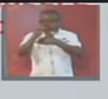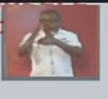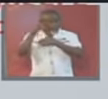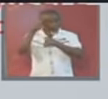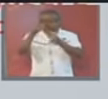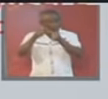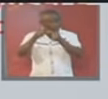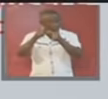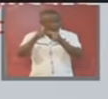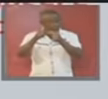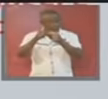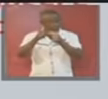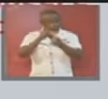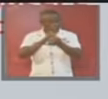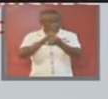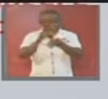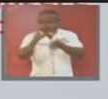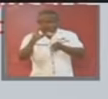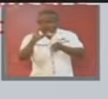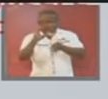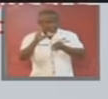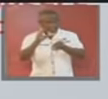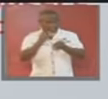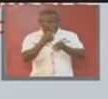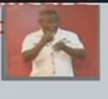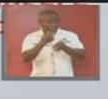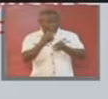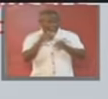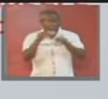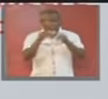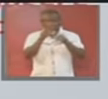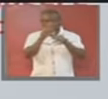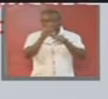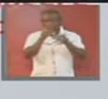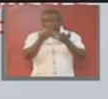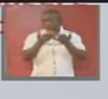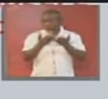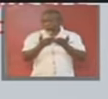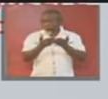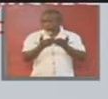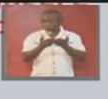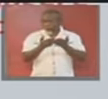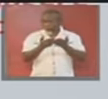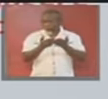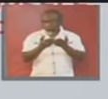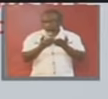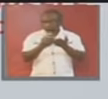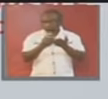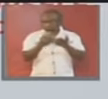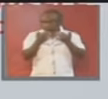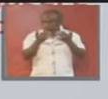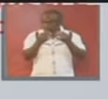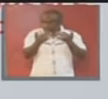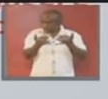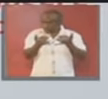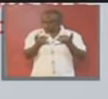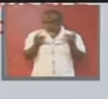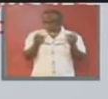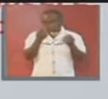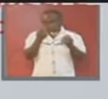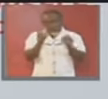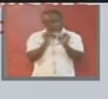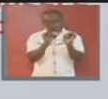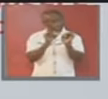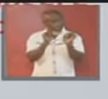and she indicated as of Monday, and everything is so far, they have not picked up the